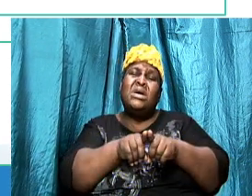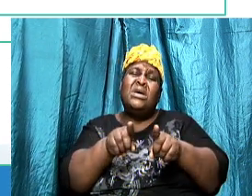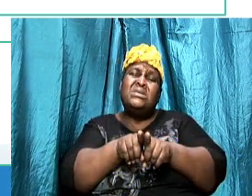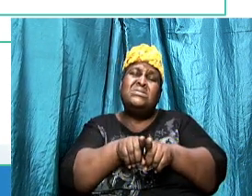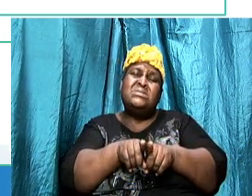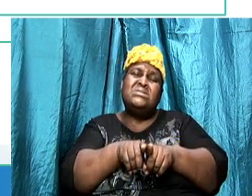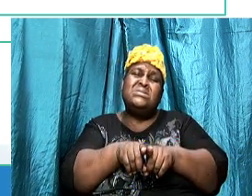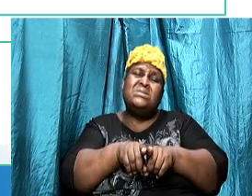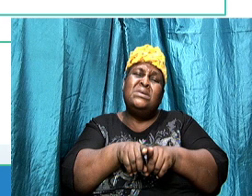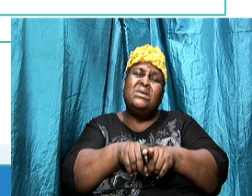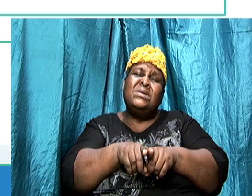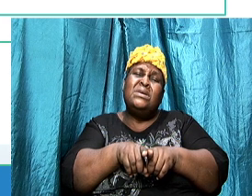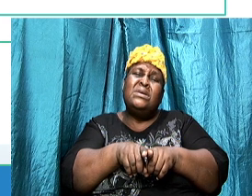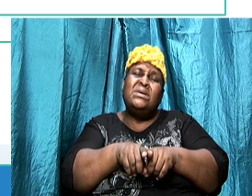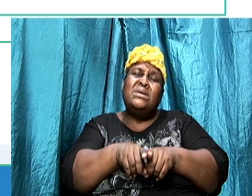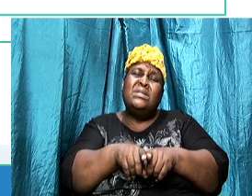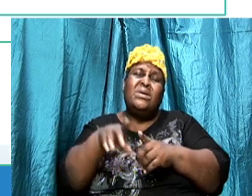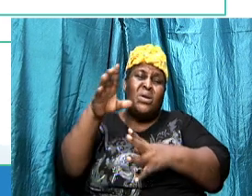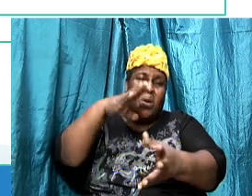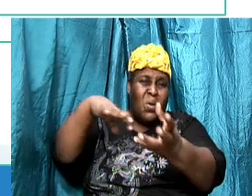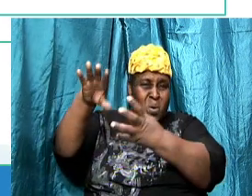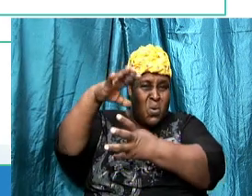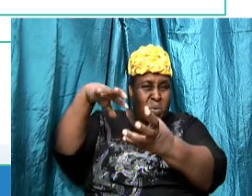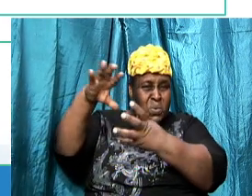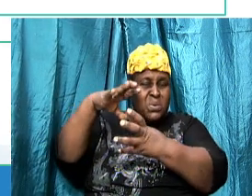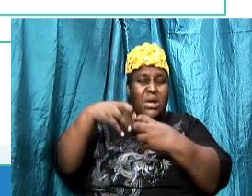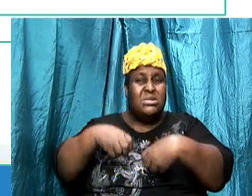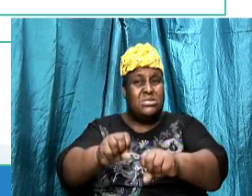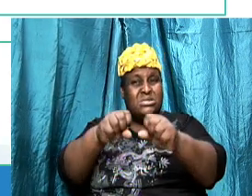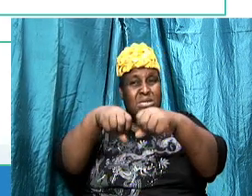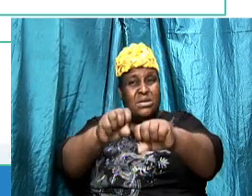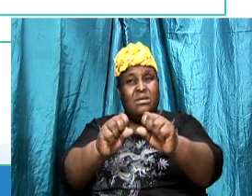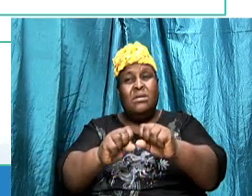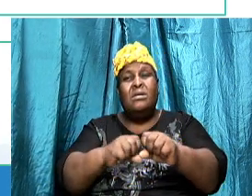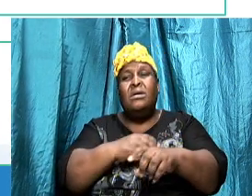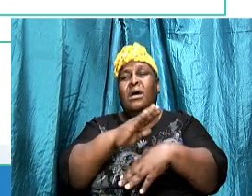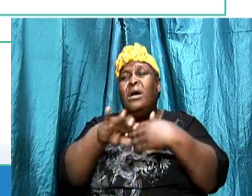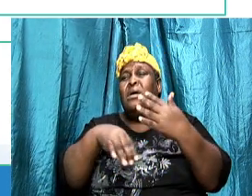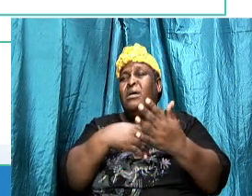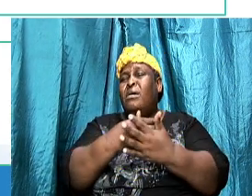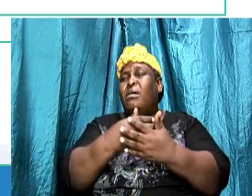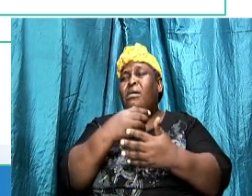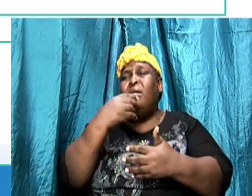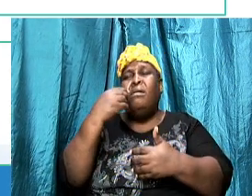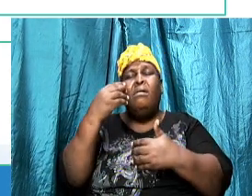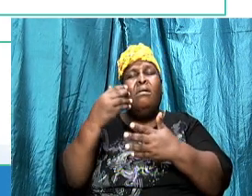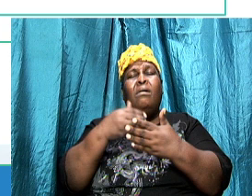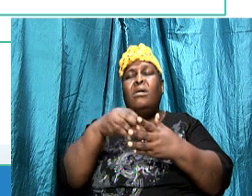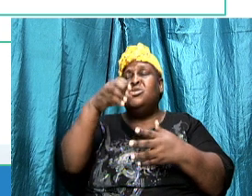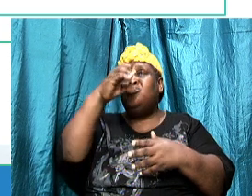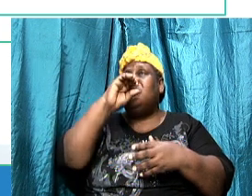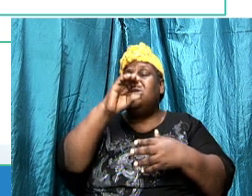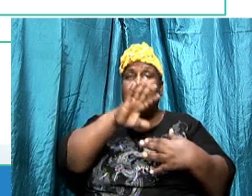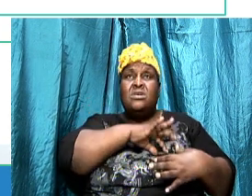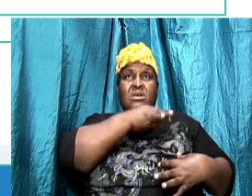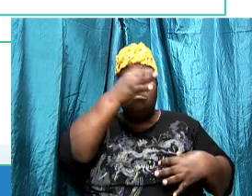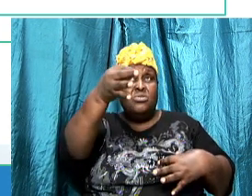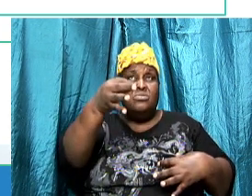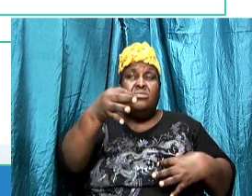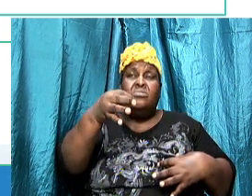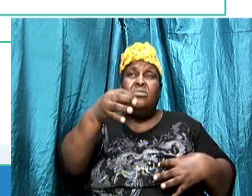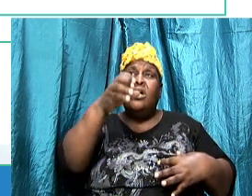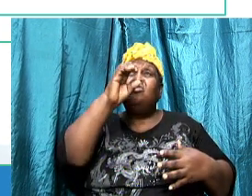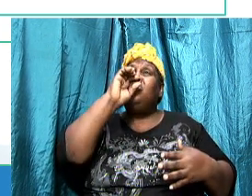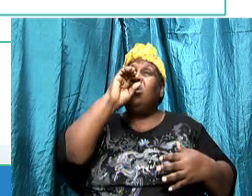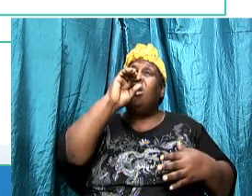receiving the baptizing in the cloud and the sea. And they all did drink the same spiritual drink. They got food